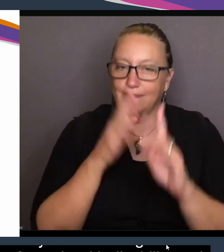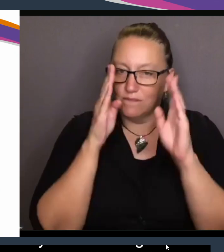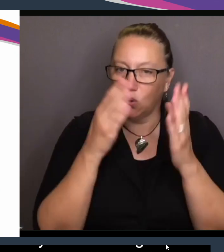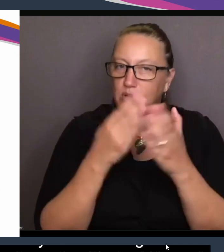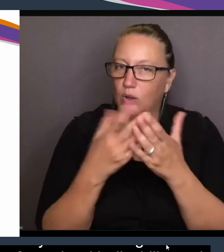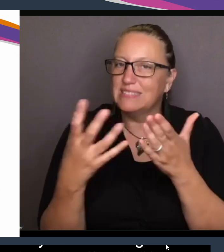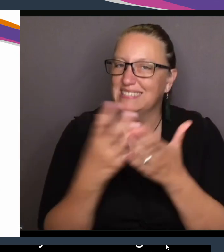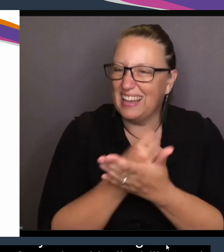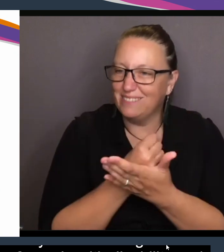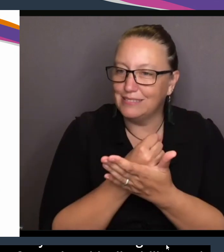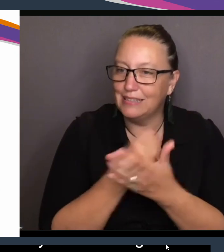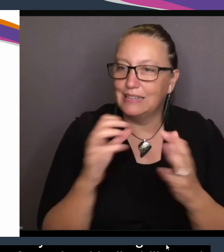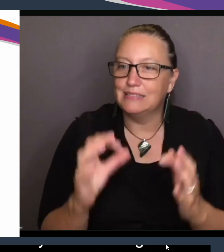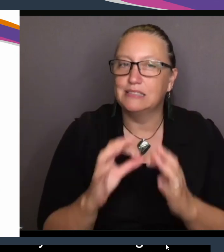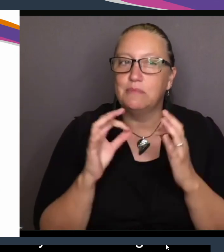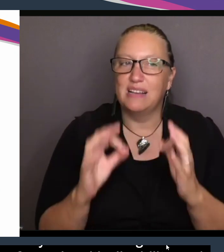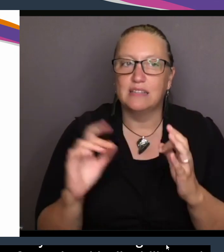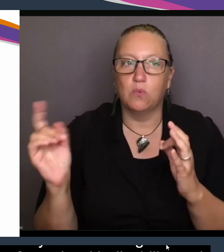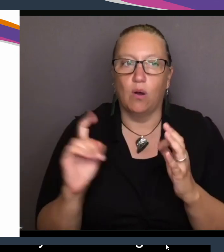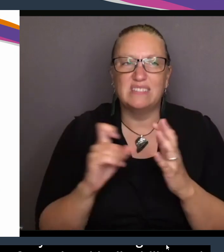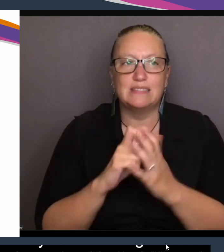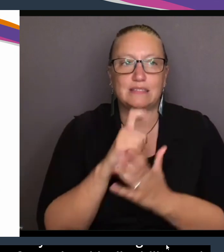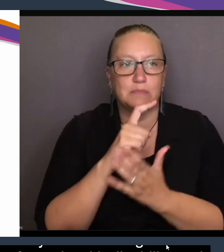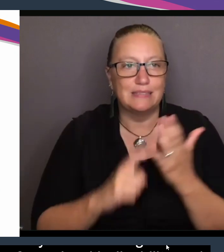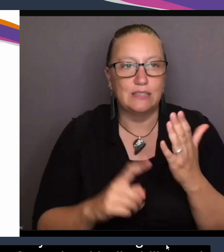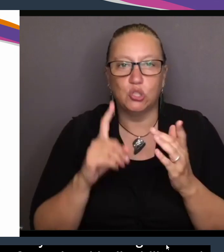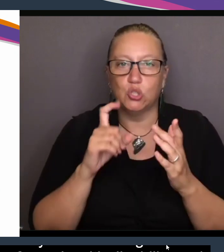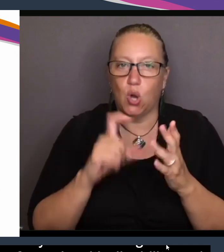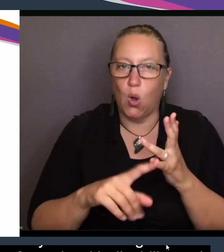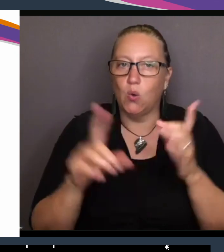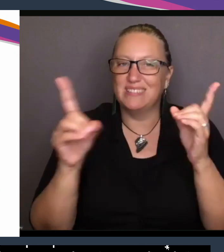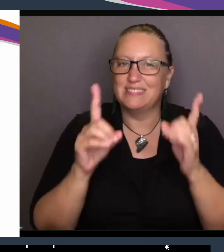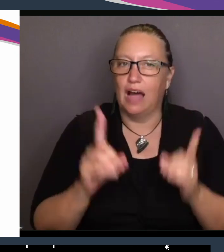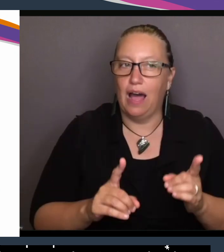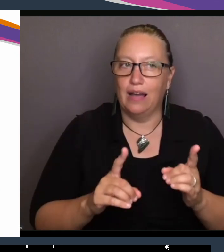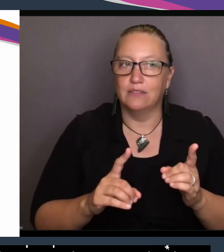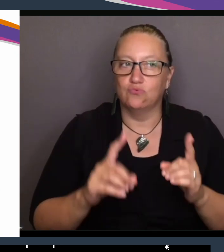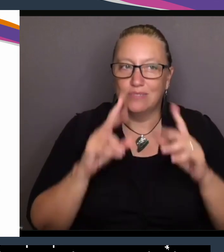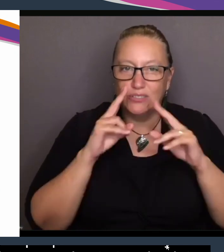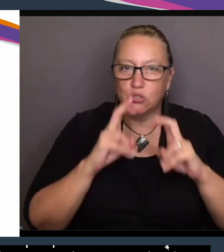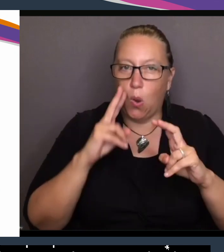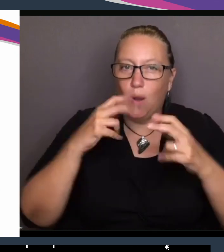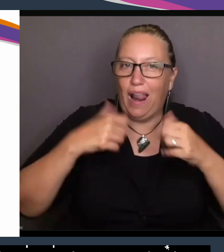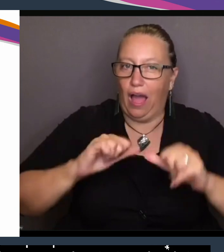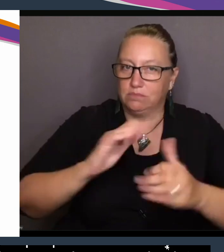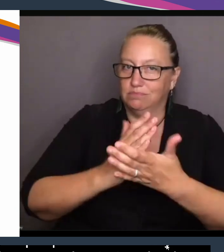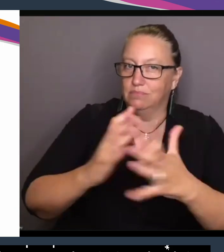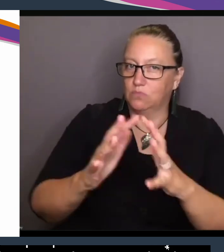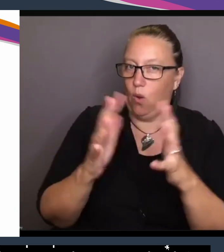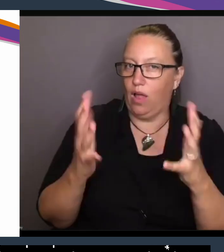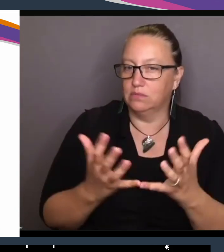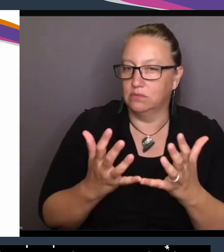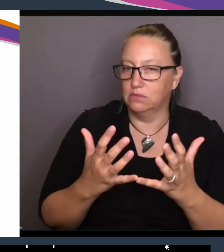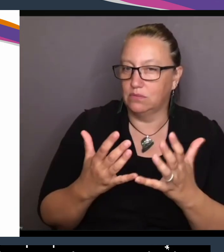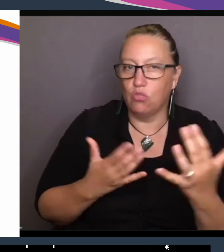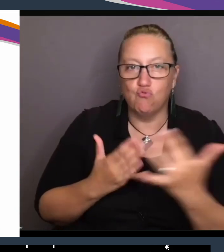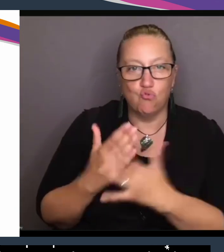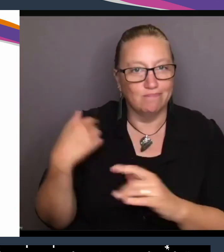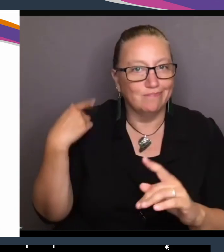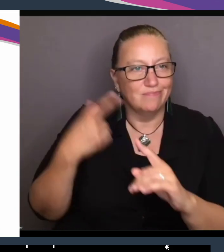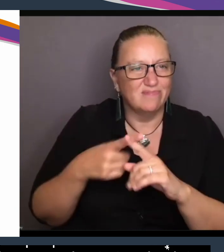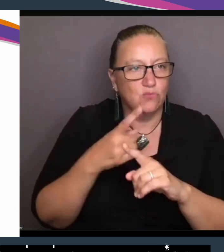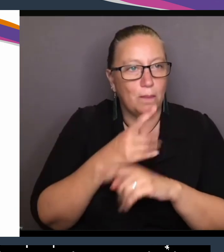what disability-led co-design research looks like in practice. Throughout the morning we've spoken about structure, governance